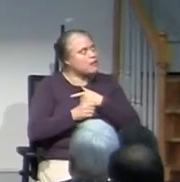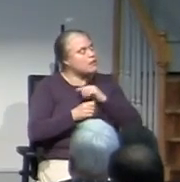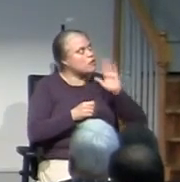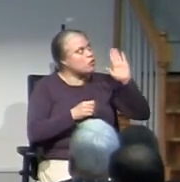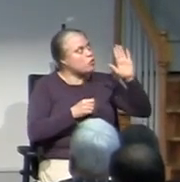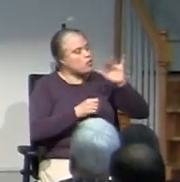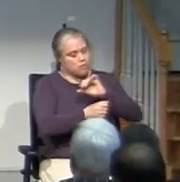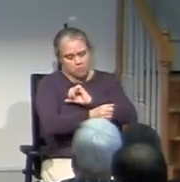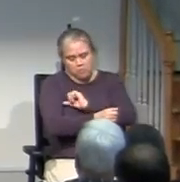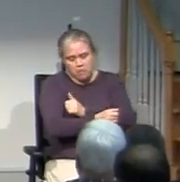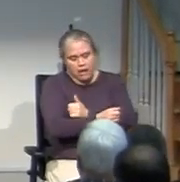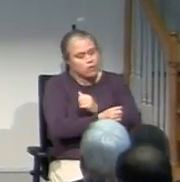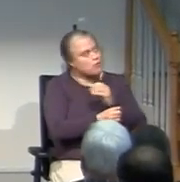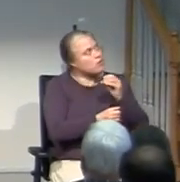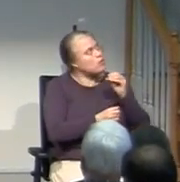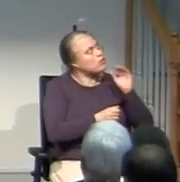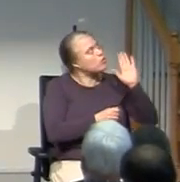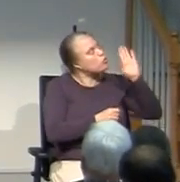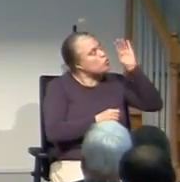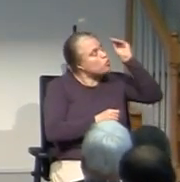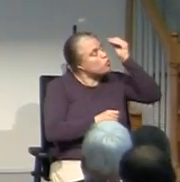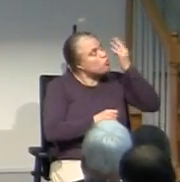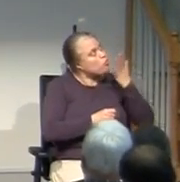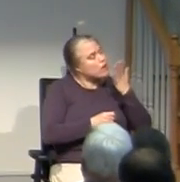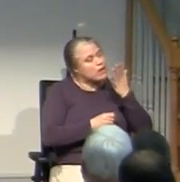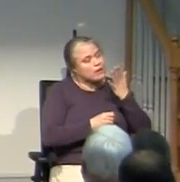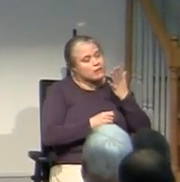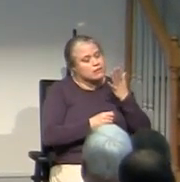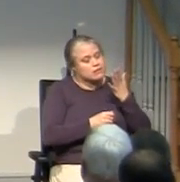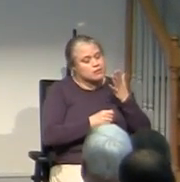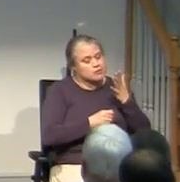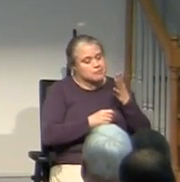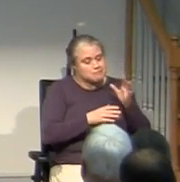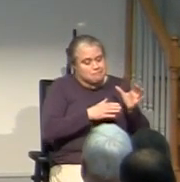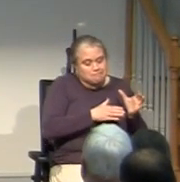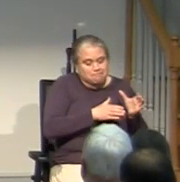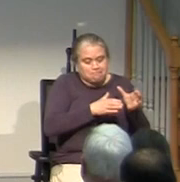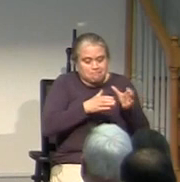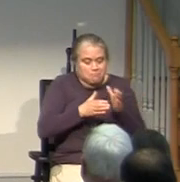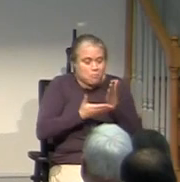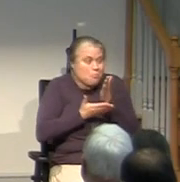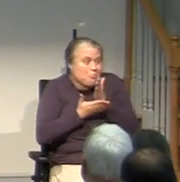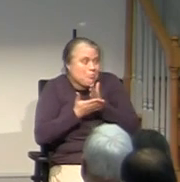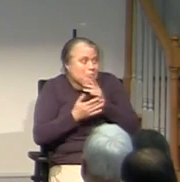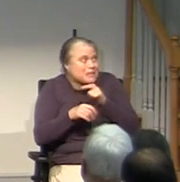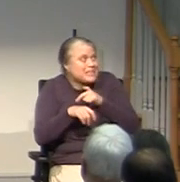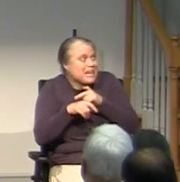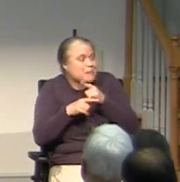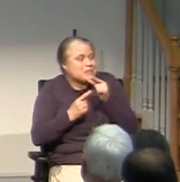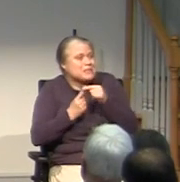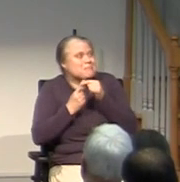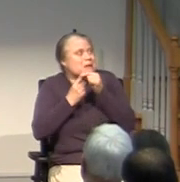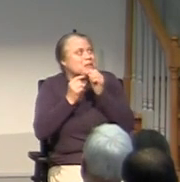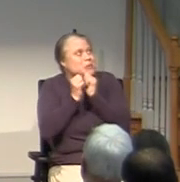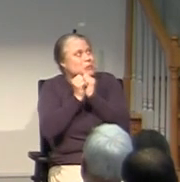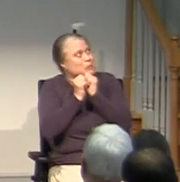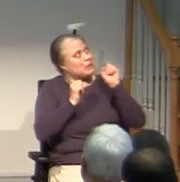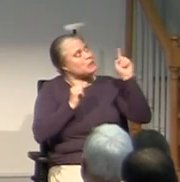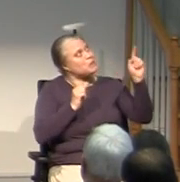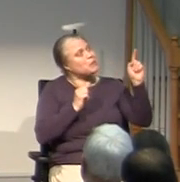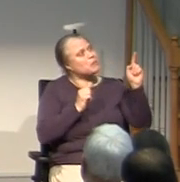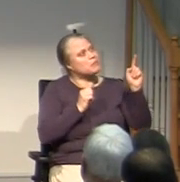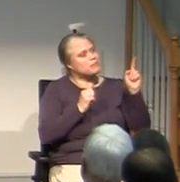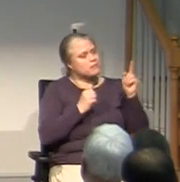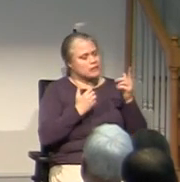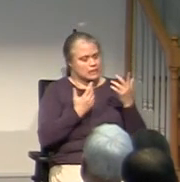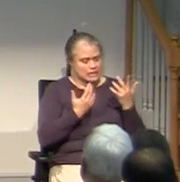mercy and your great love for us in setting aside this time when we can be with you. We just pray tonight as we